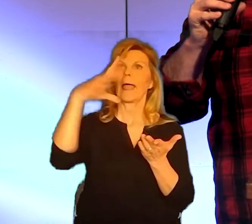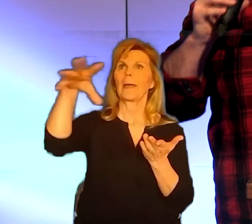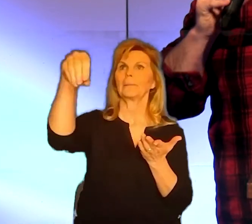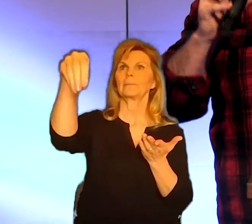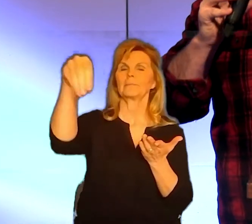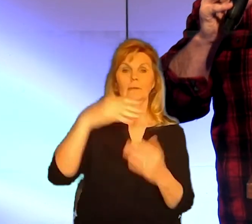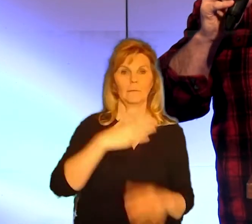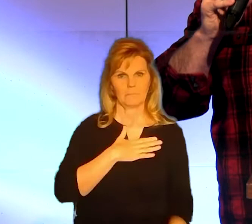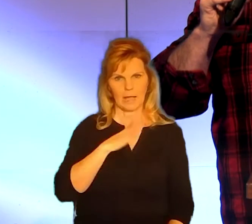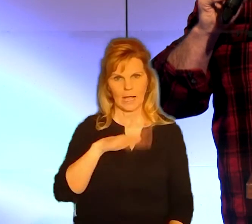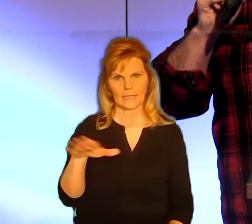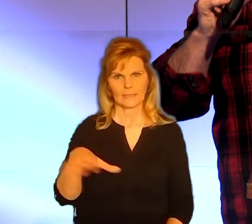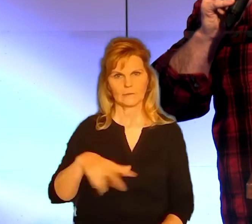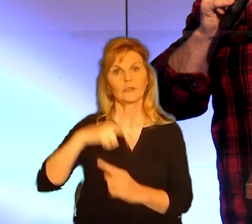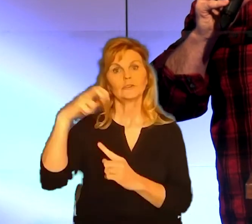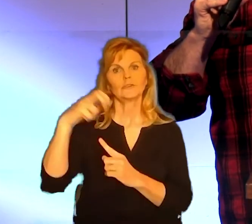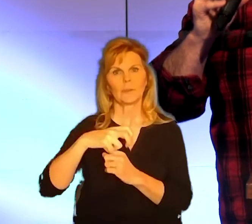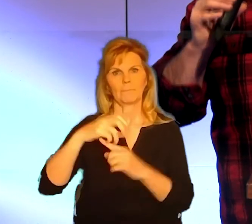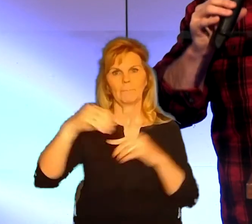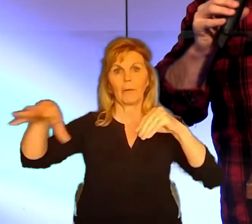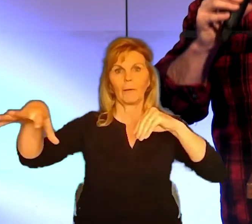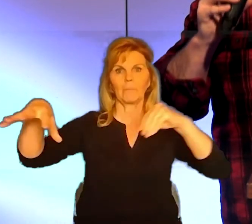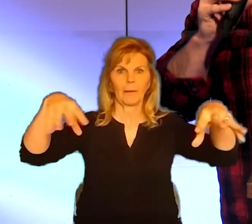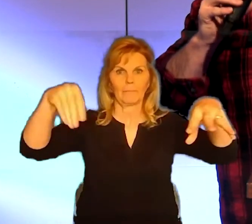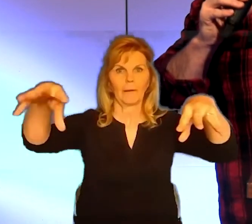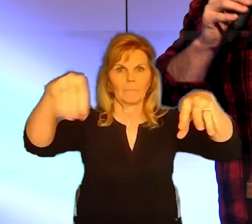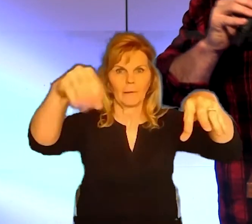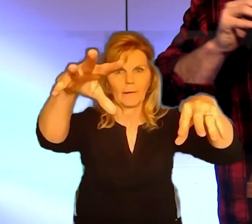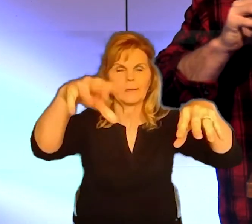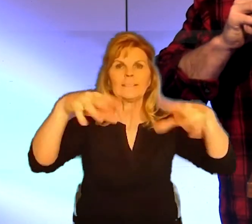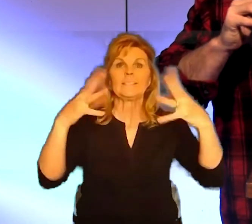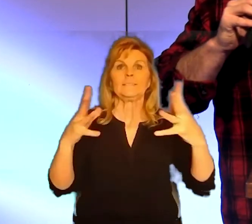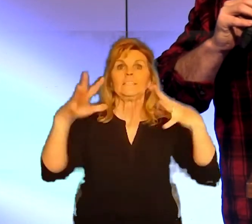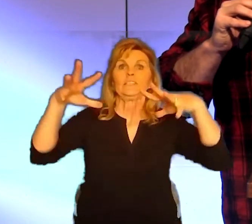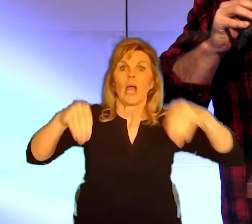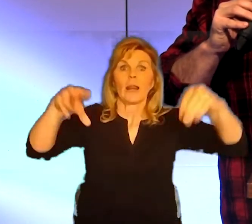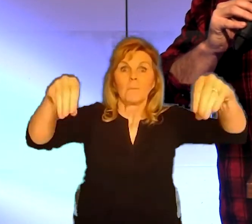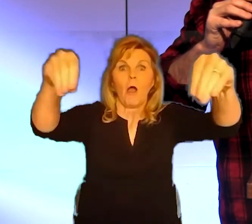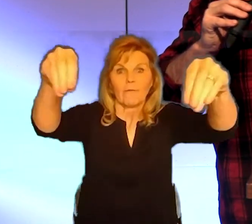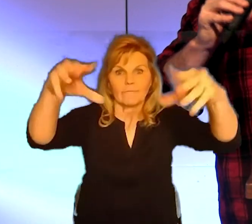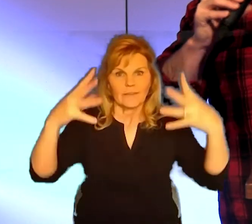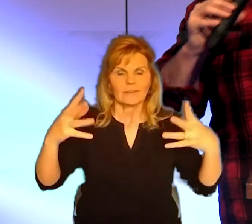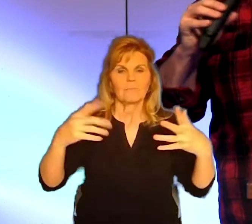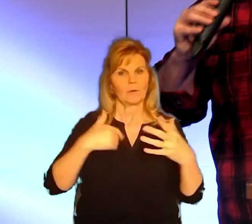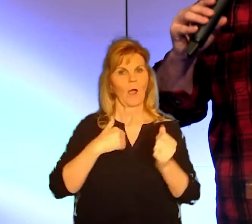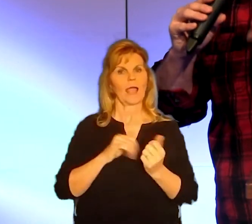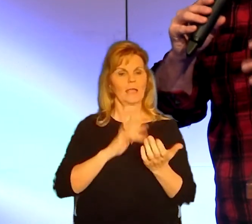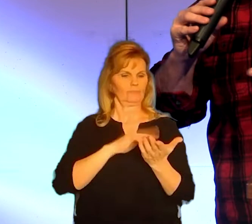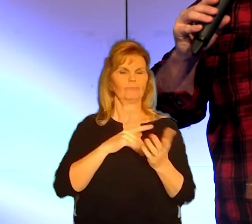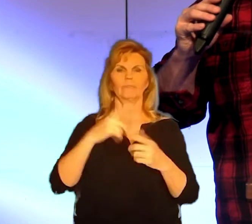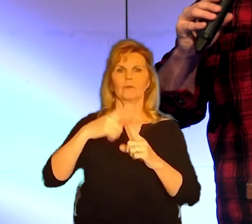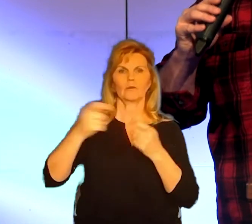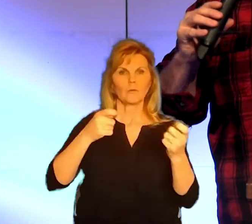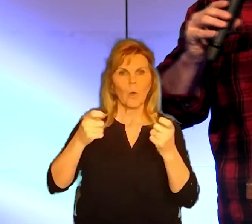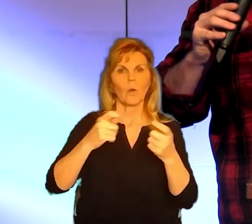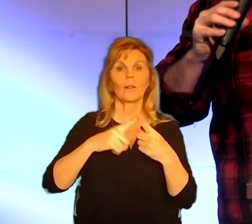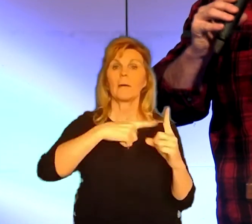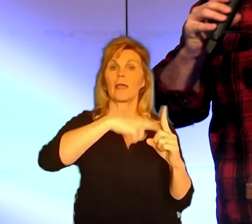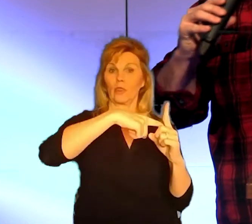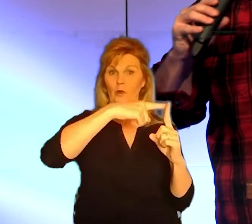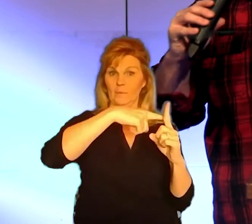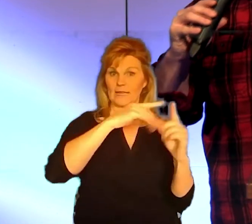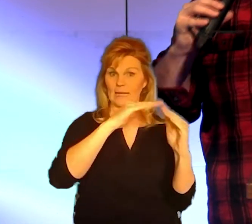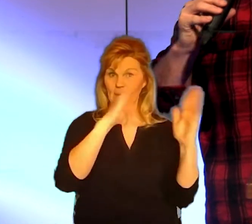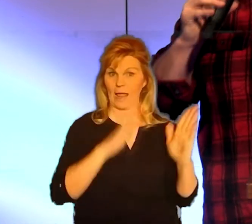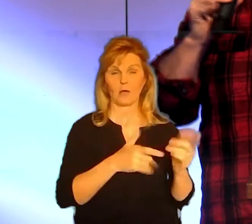they just leave lights on all over the place. And I can control my thermostat and like off